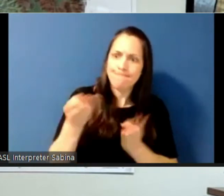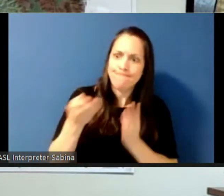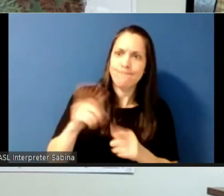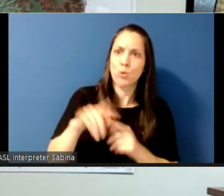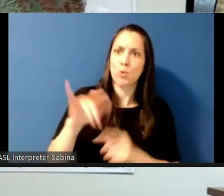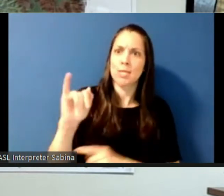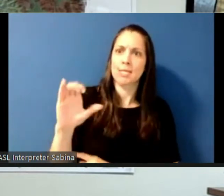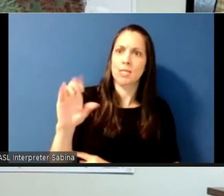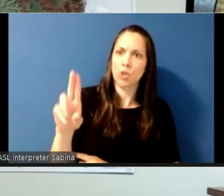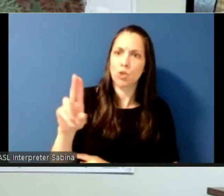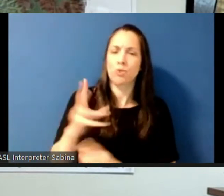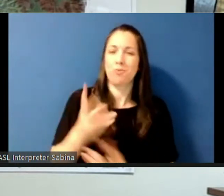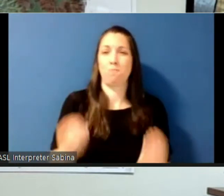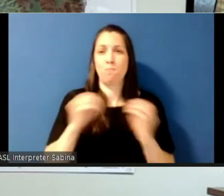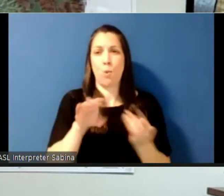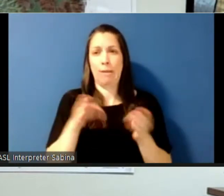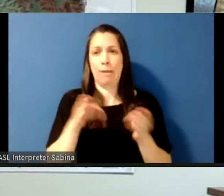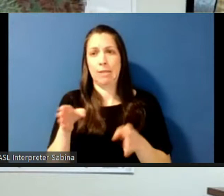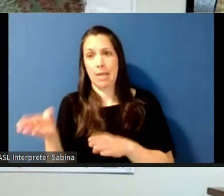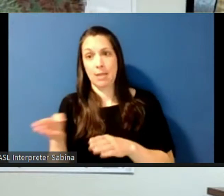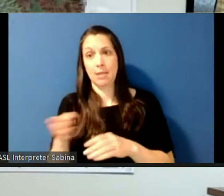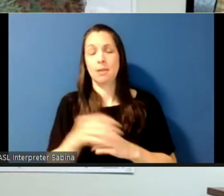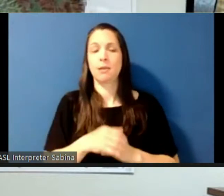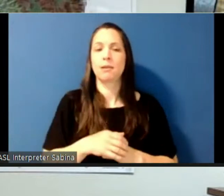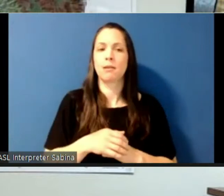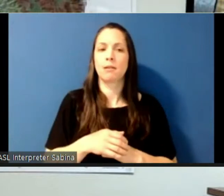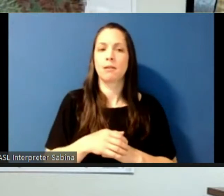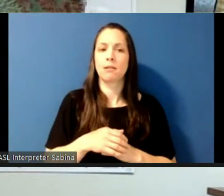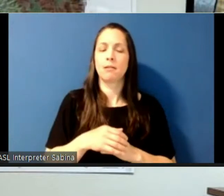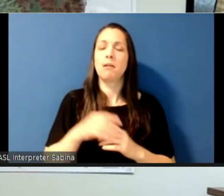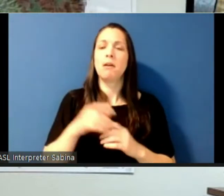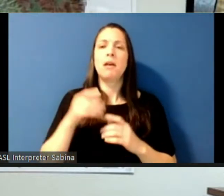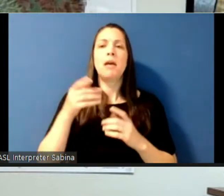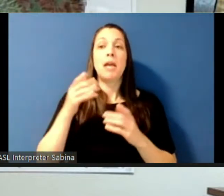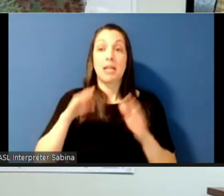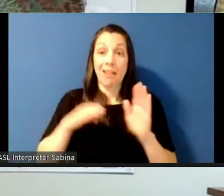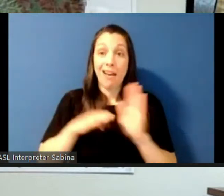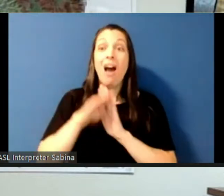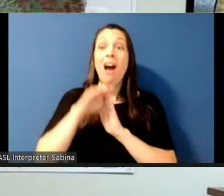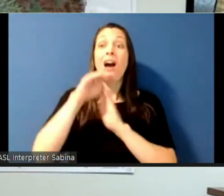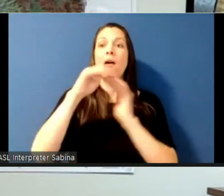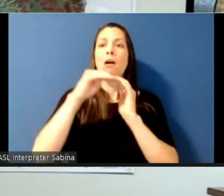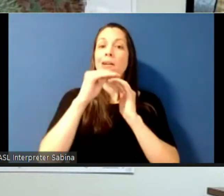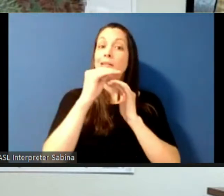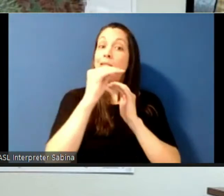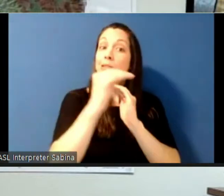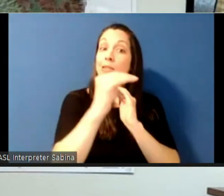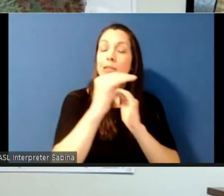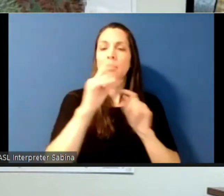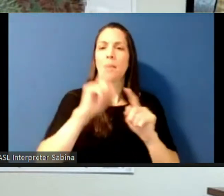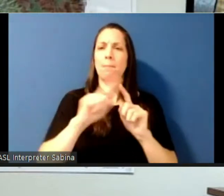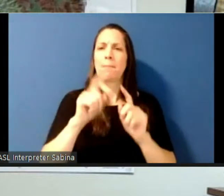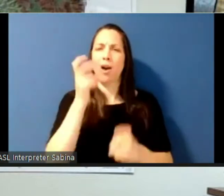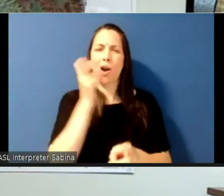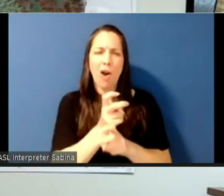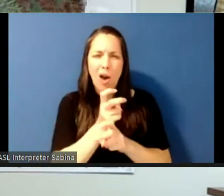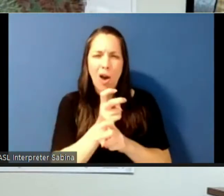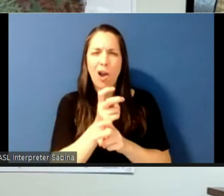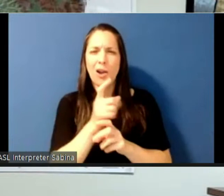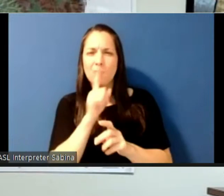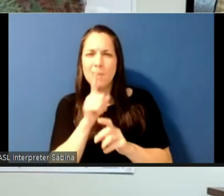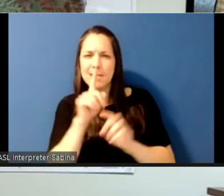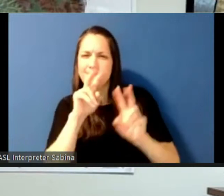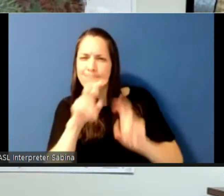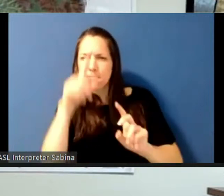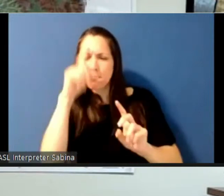deaths. This may be plateaued a little bit, but it's hard to tell because the data is not clear with our